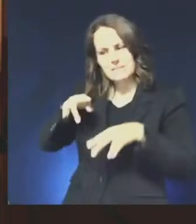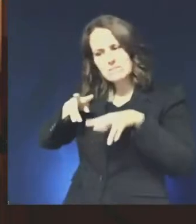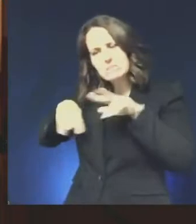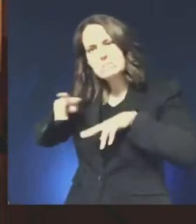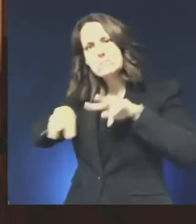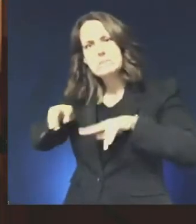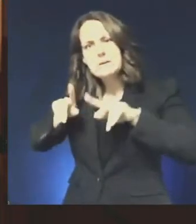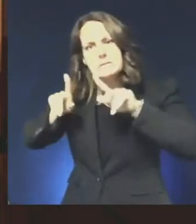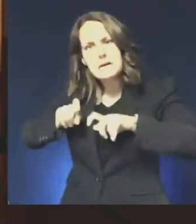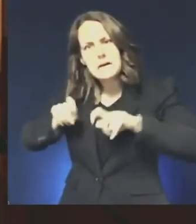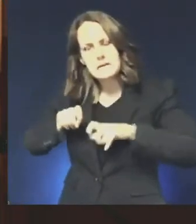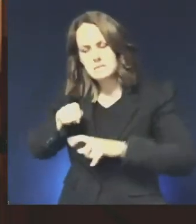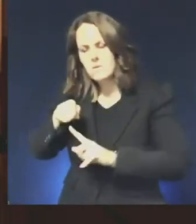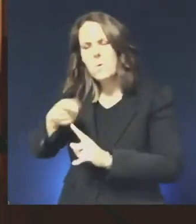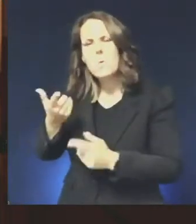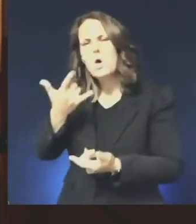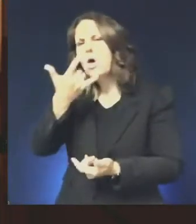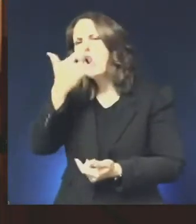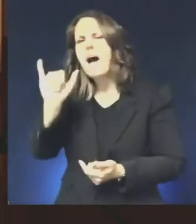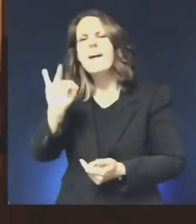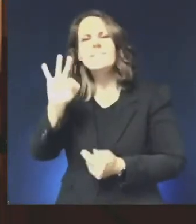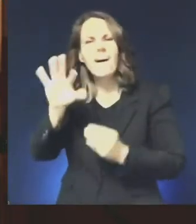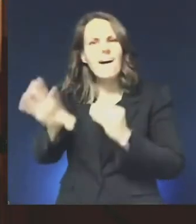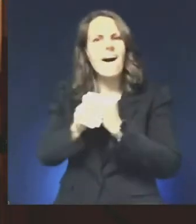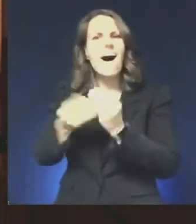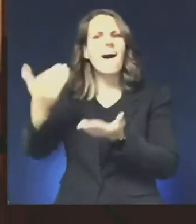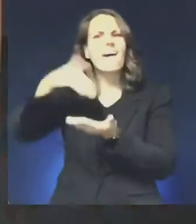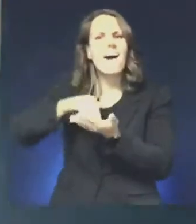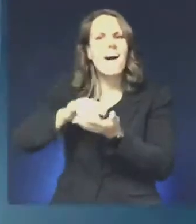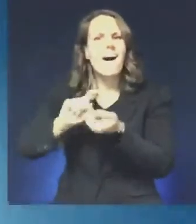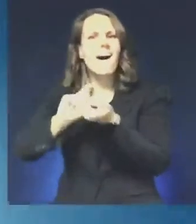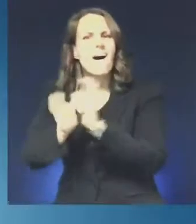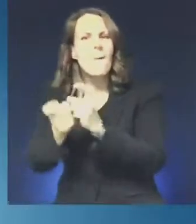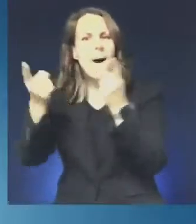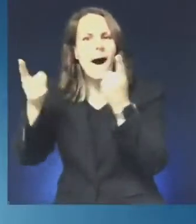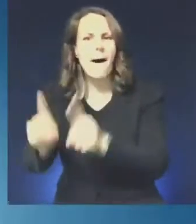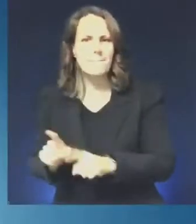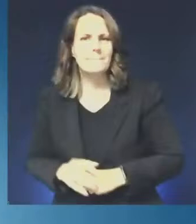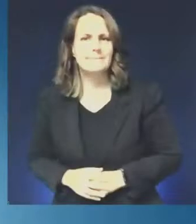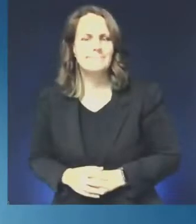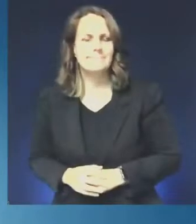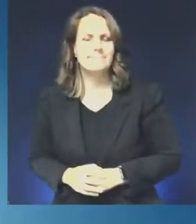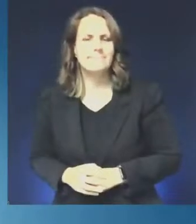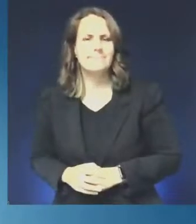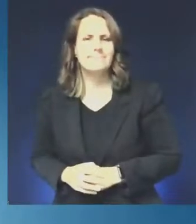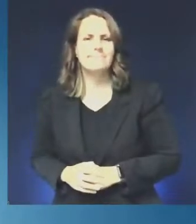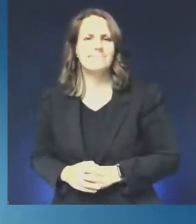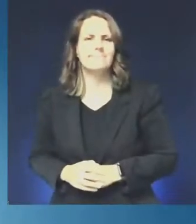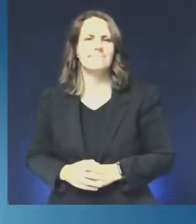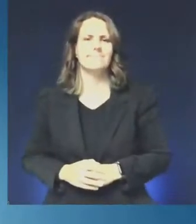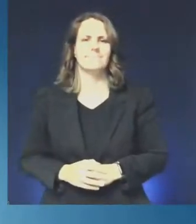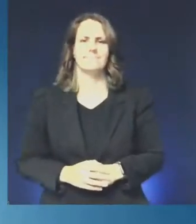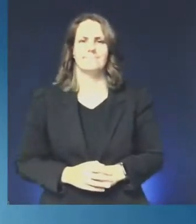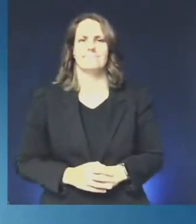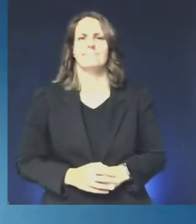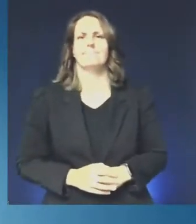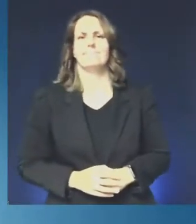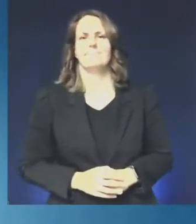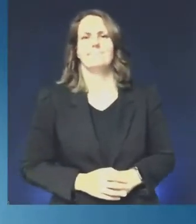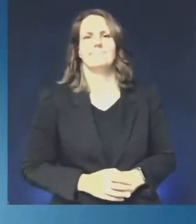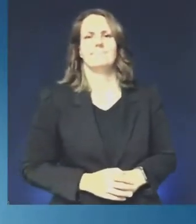next. Thank you, Gabriella. Now to ERIK GUNN from Wisconsin Examiner. ERIK?